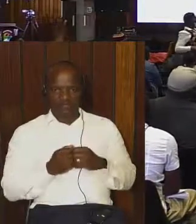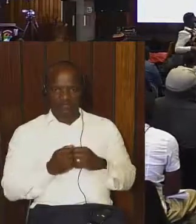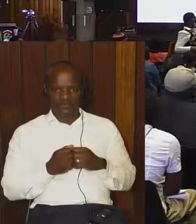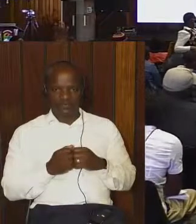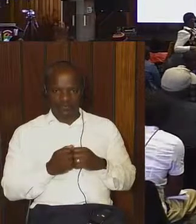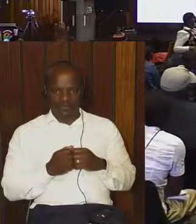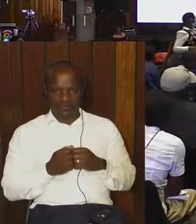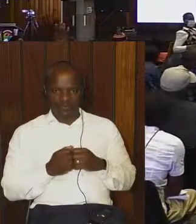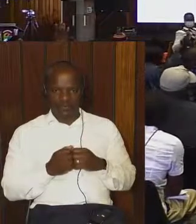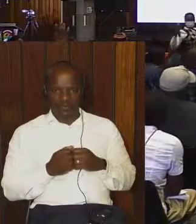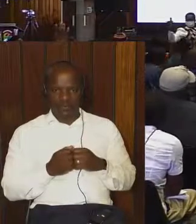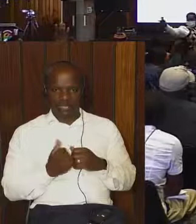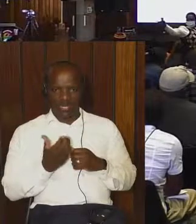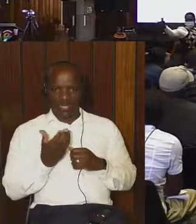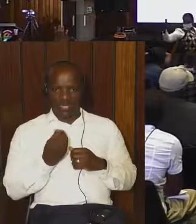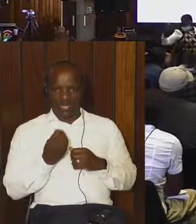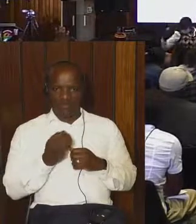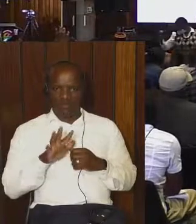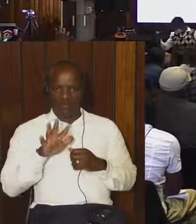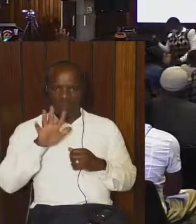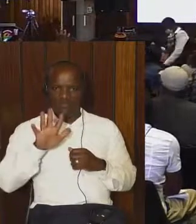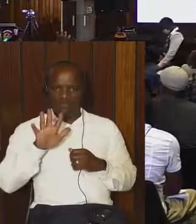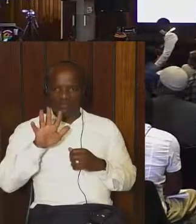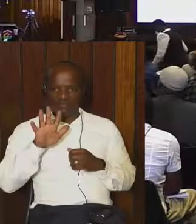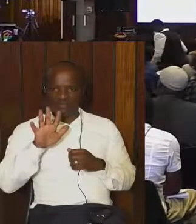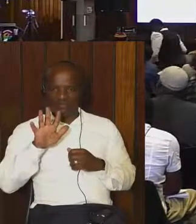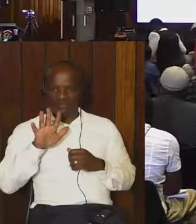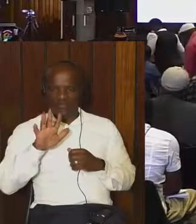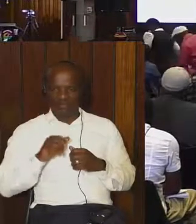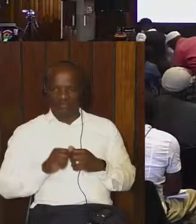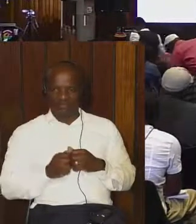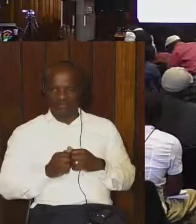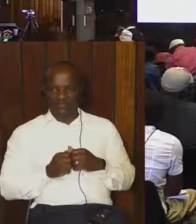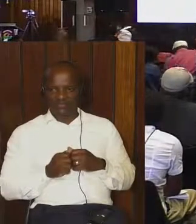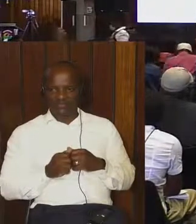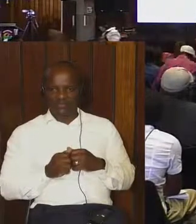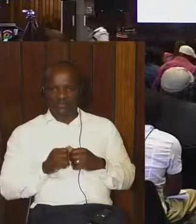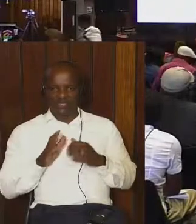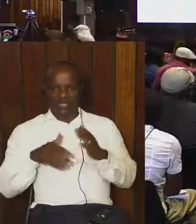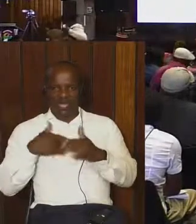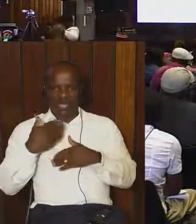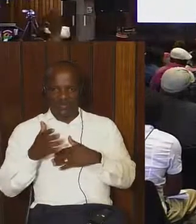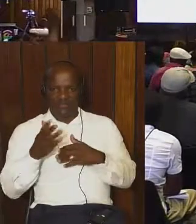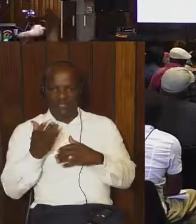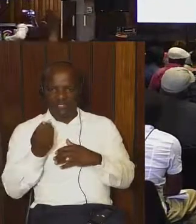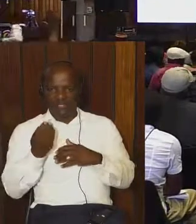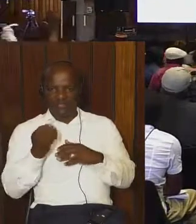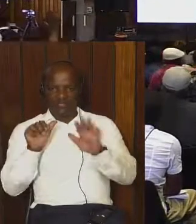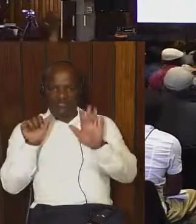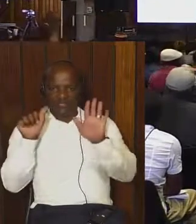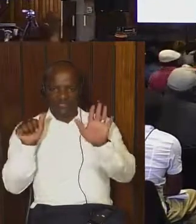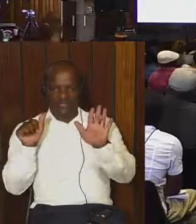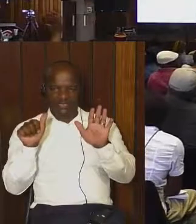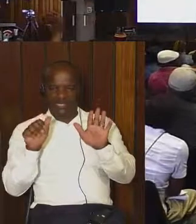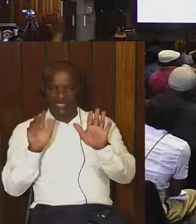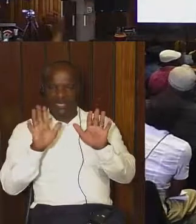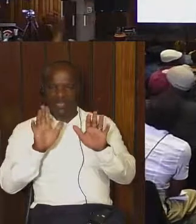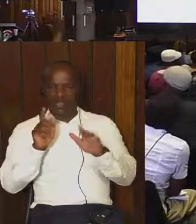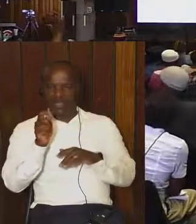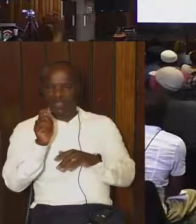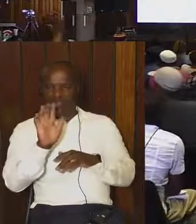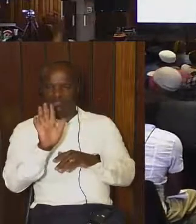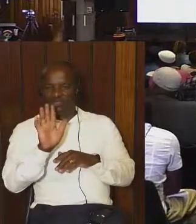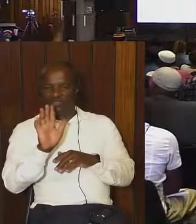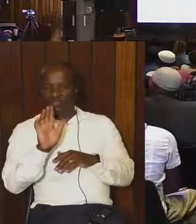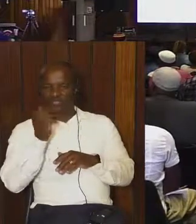The fifth gentleman, and then number 6. No, hang on. No, I didn't. I